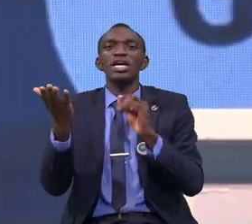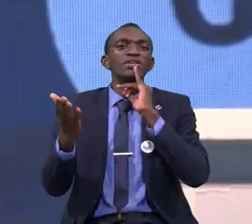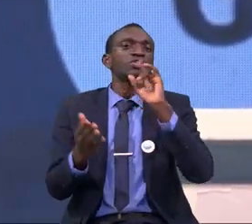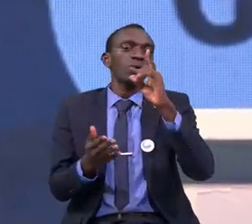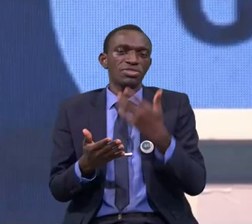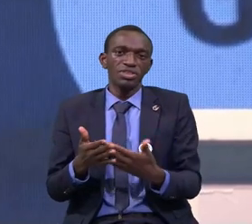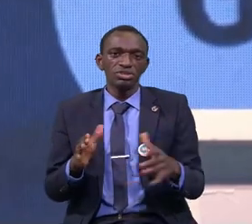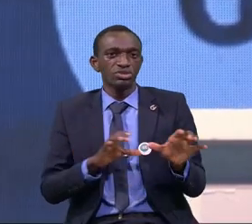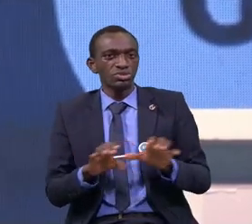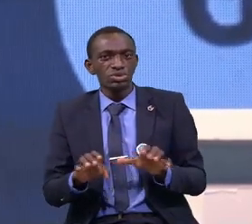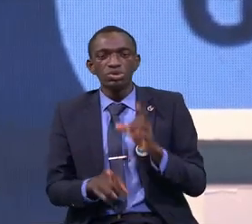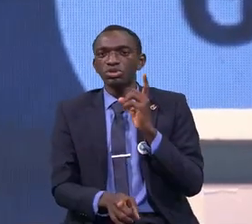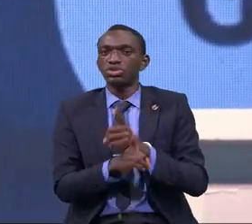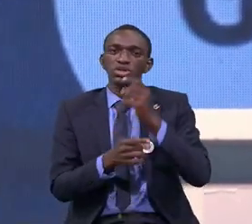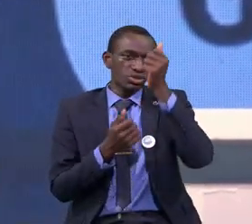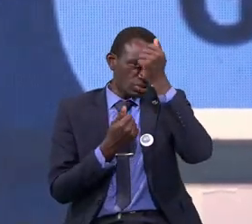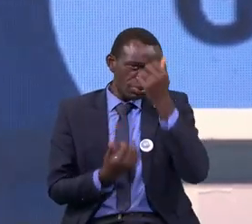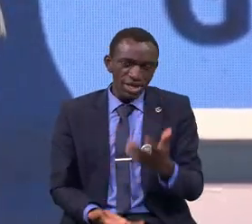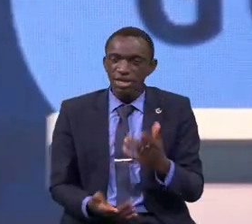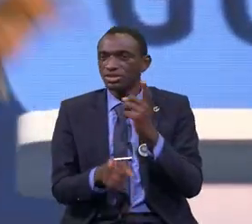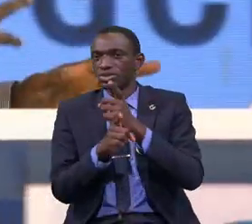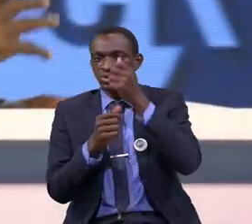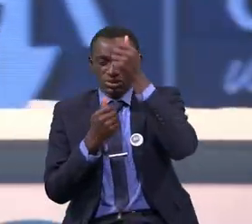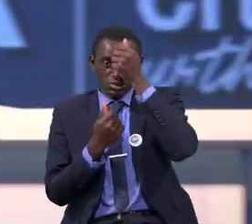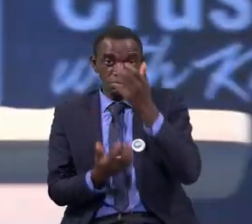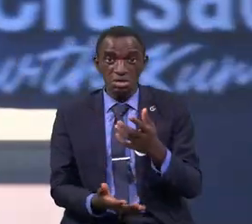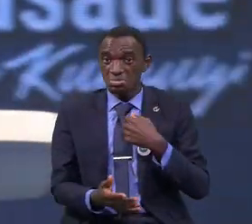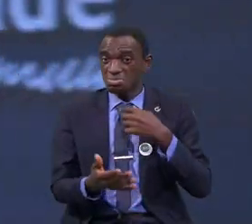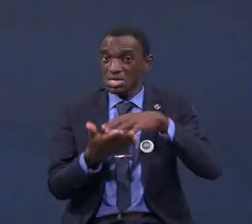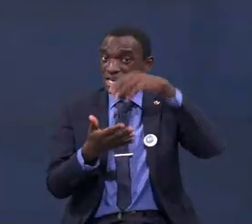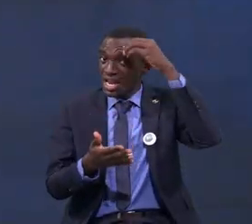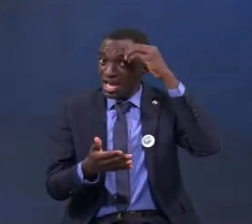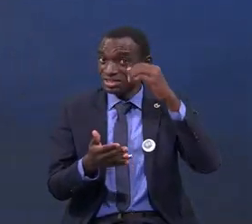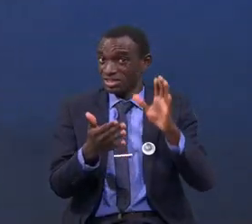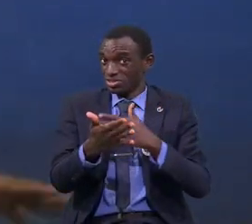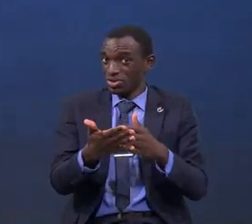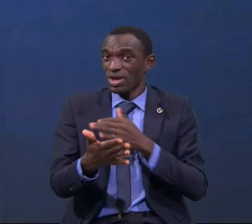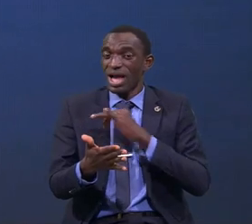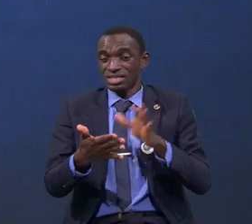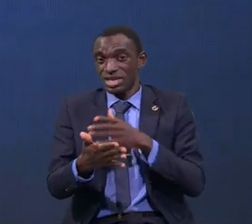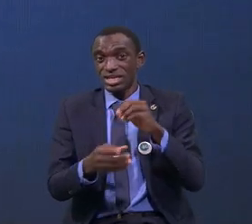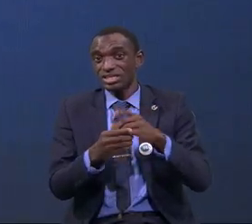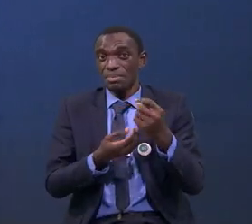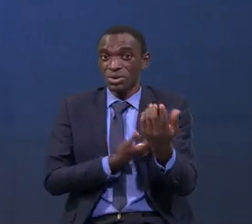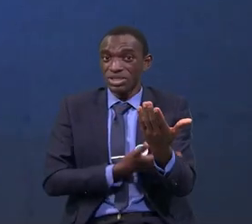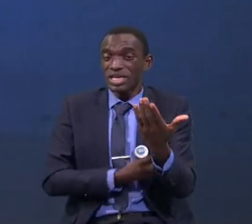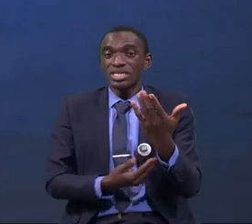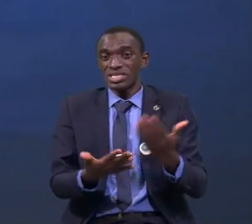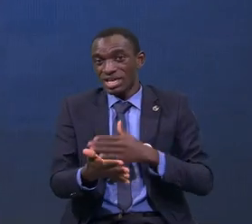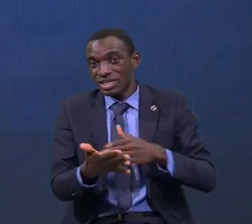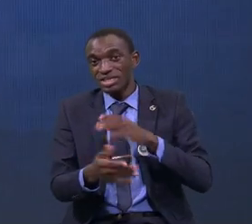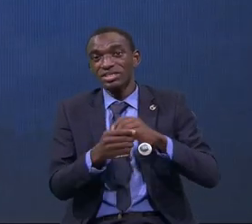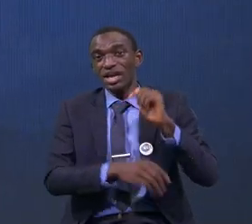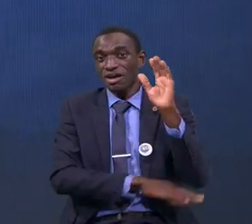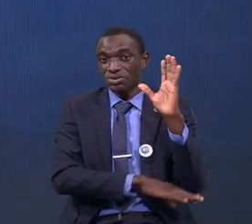Just obey, just obey. I learned it. I sang it. I sang it in the morning, sang it in the afternoon, sang it in